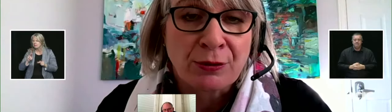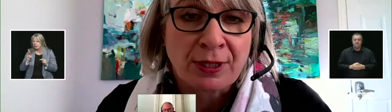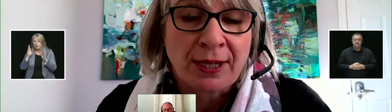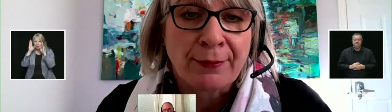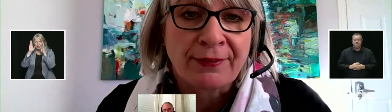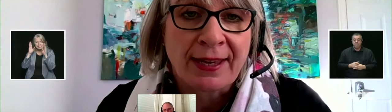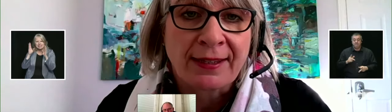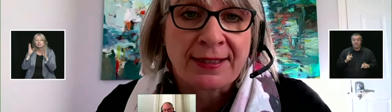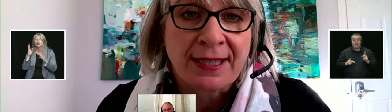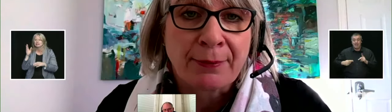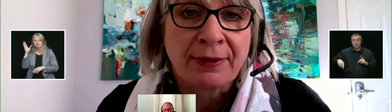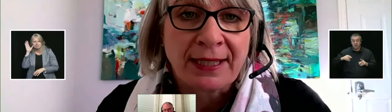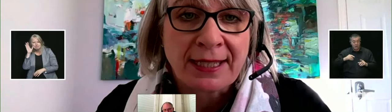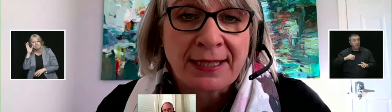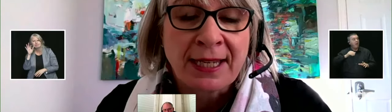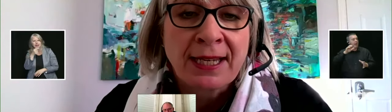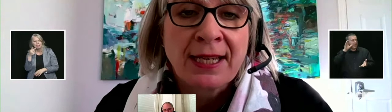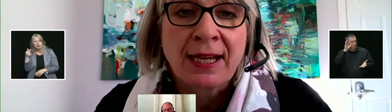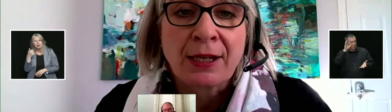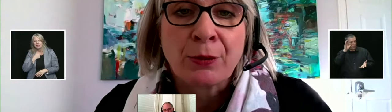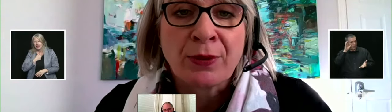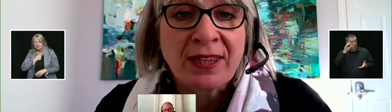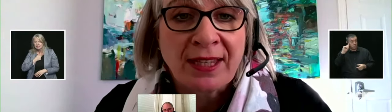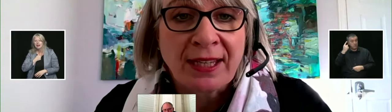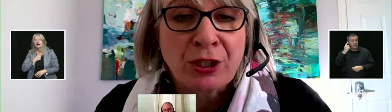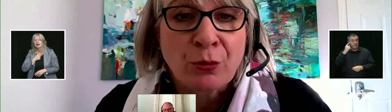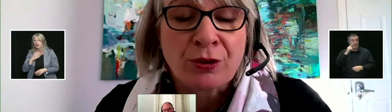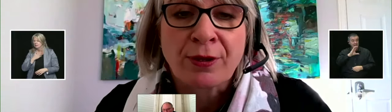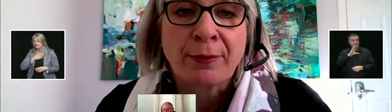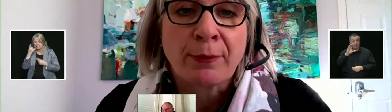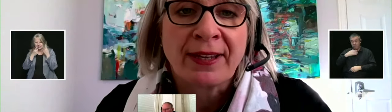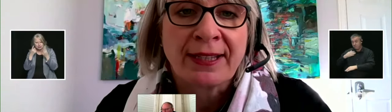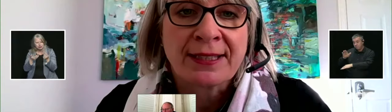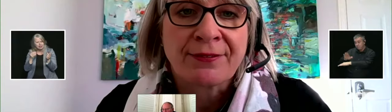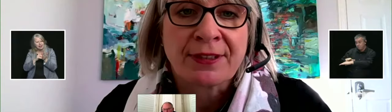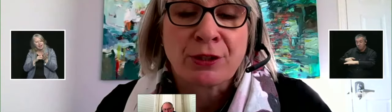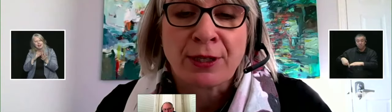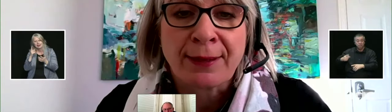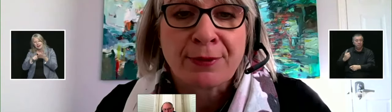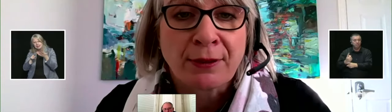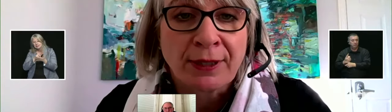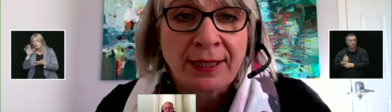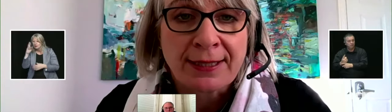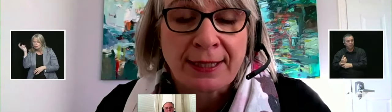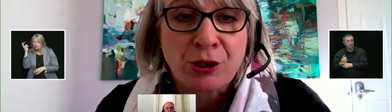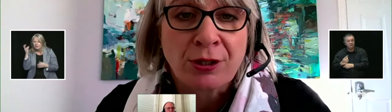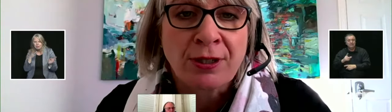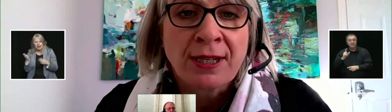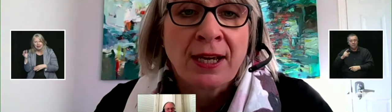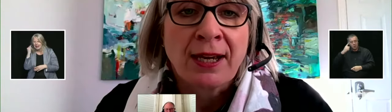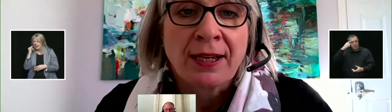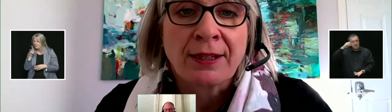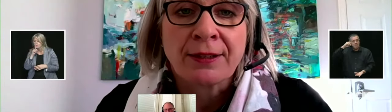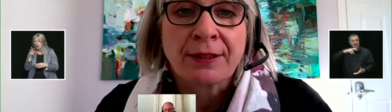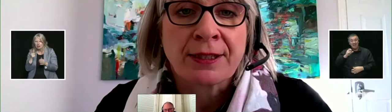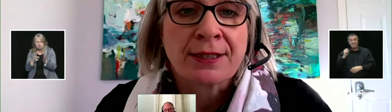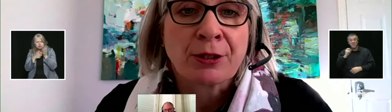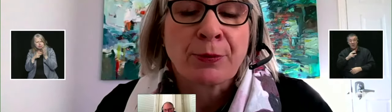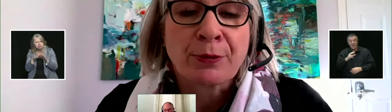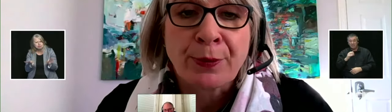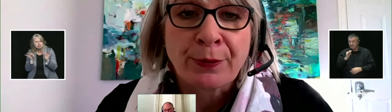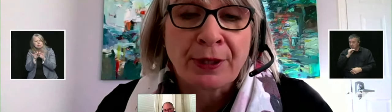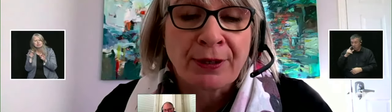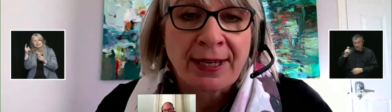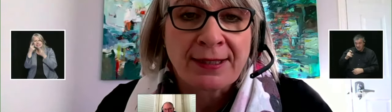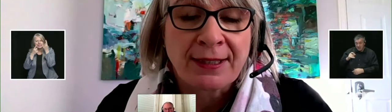to the Government of Canada say, please rethink your travel plans if it's not absolutely essential.